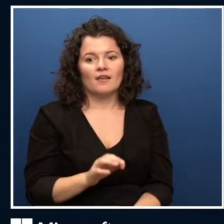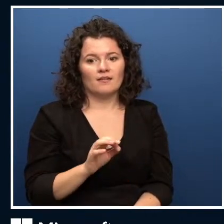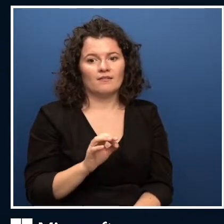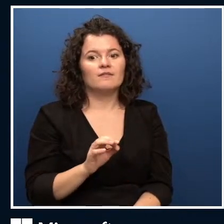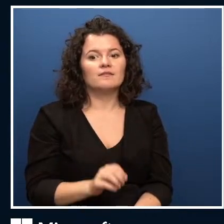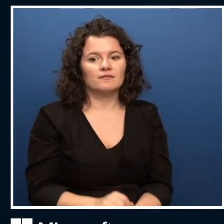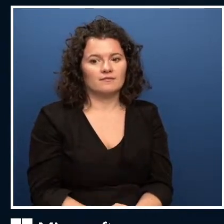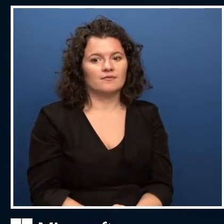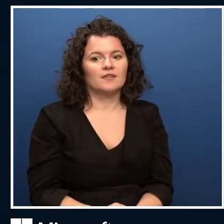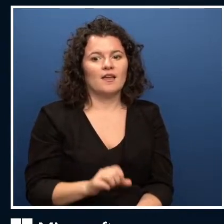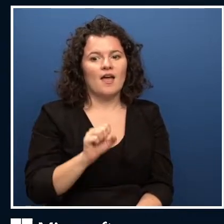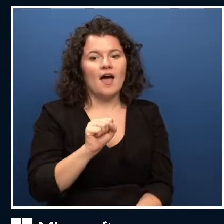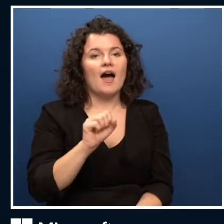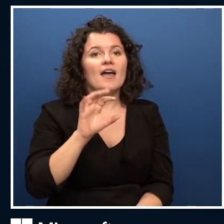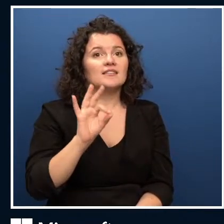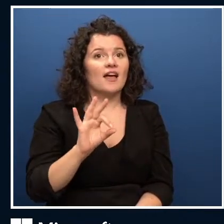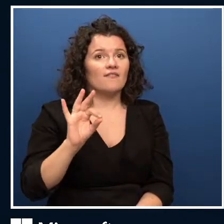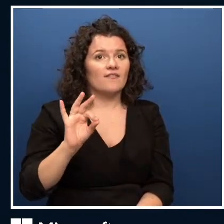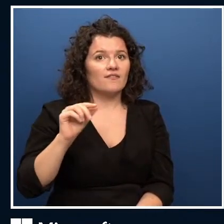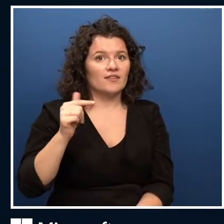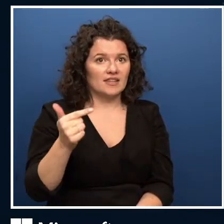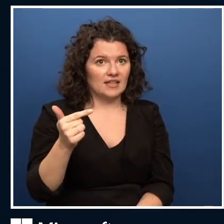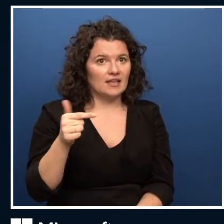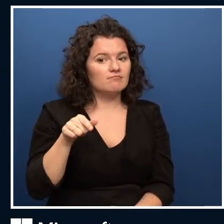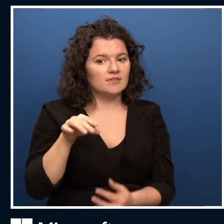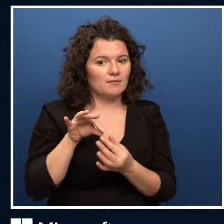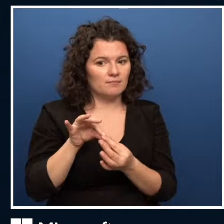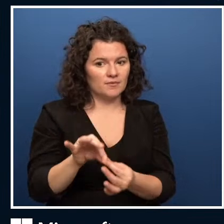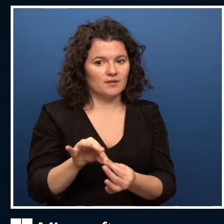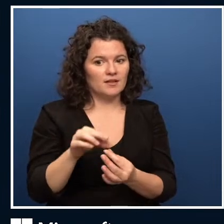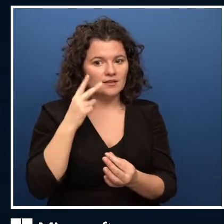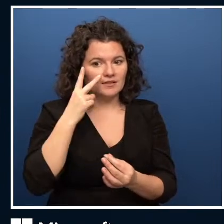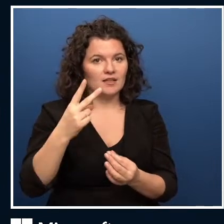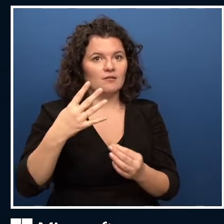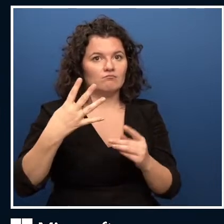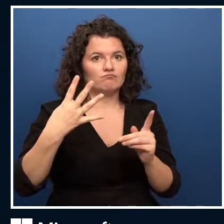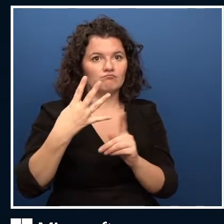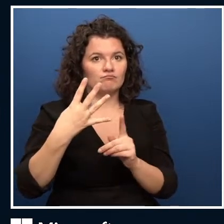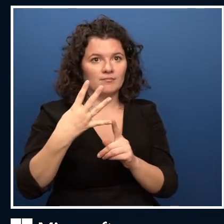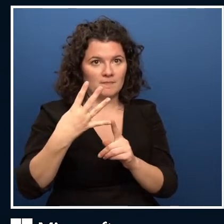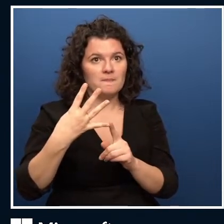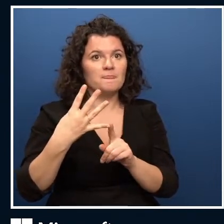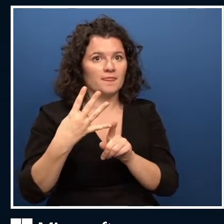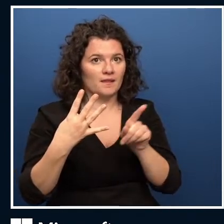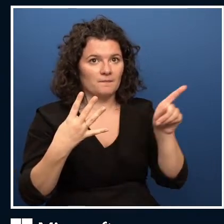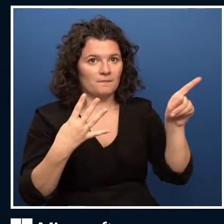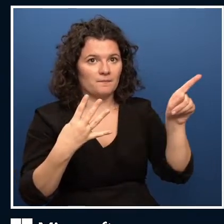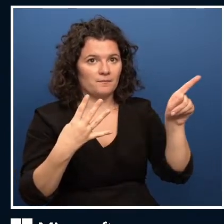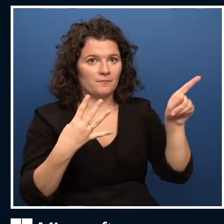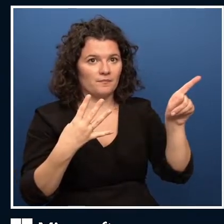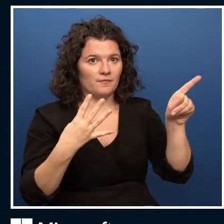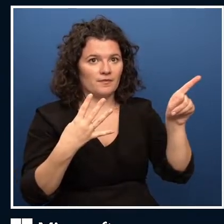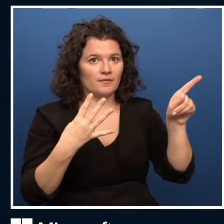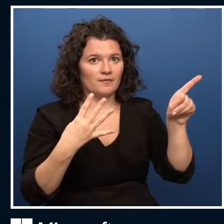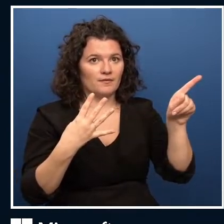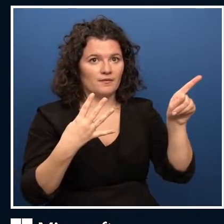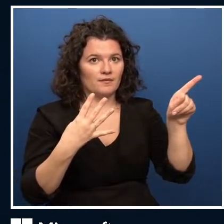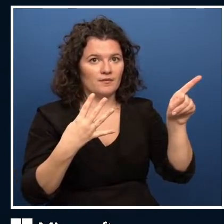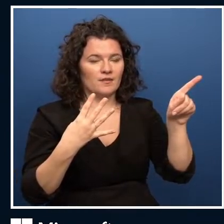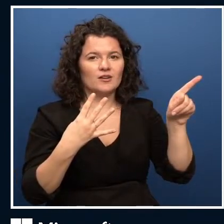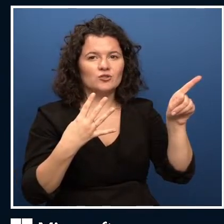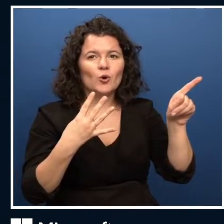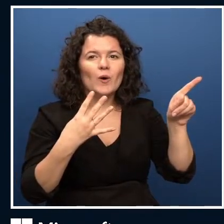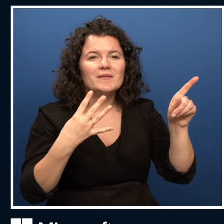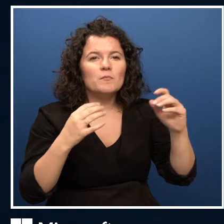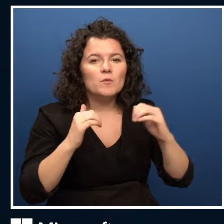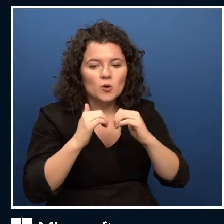on even smaller intervals, because of which basically we are able to work on even more data, which